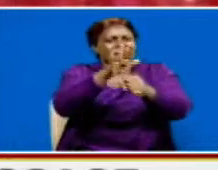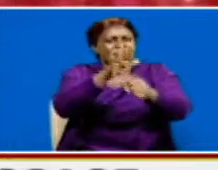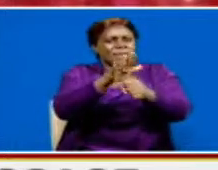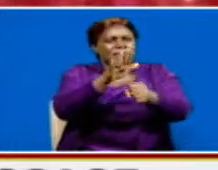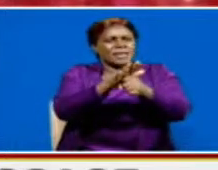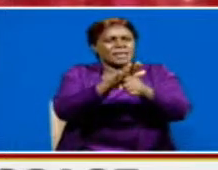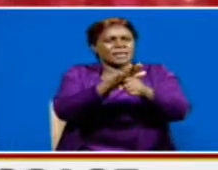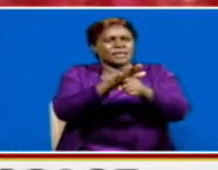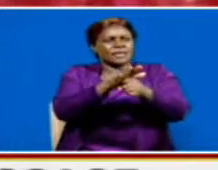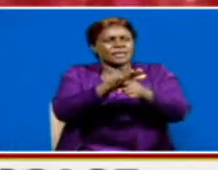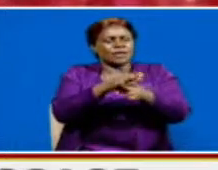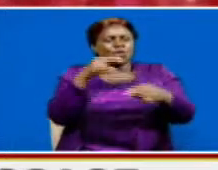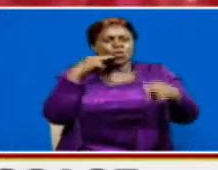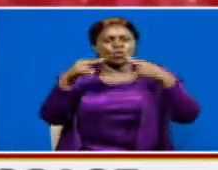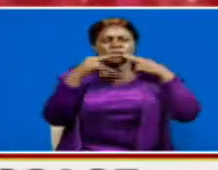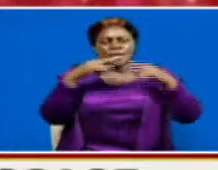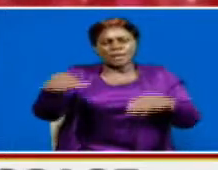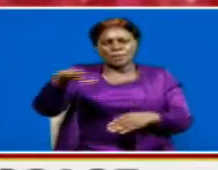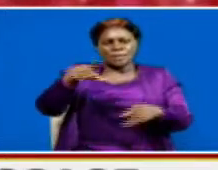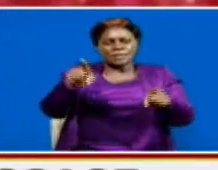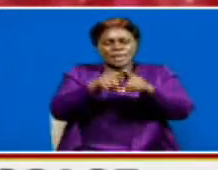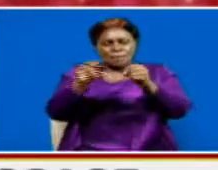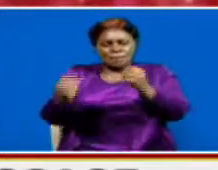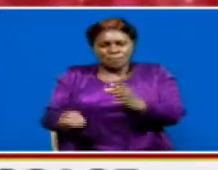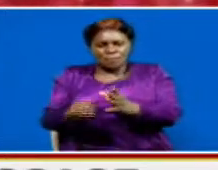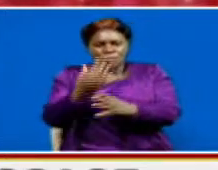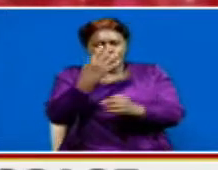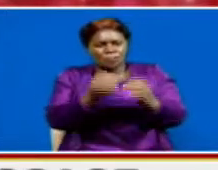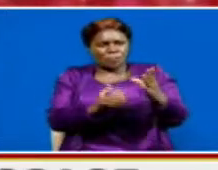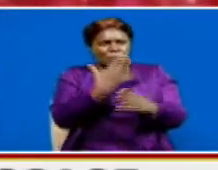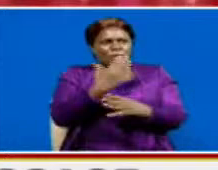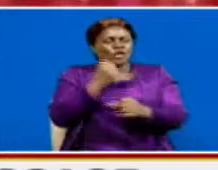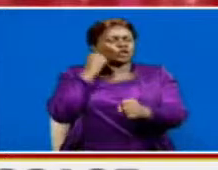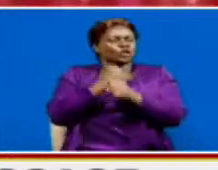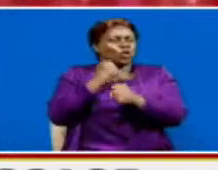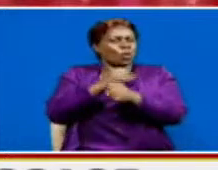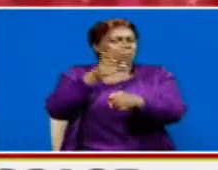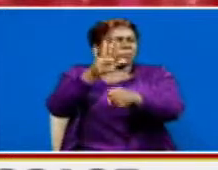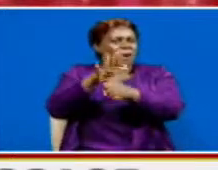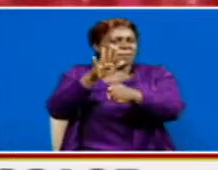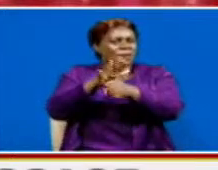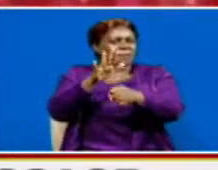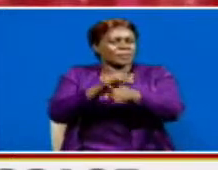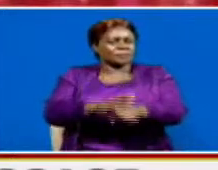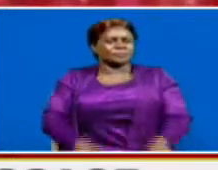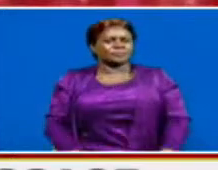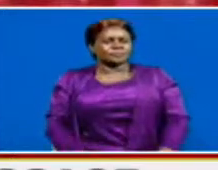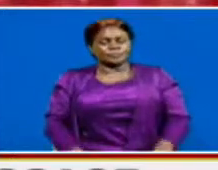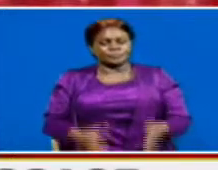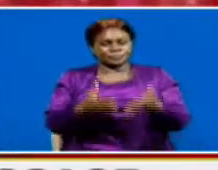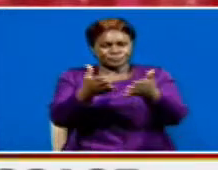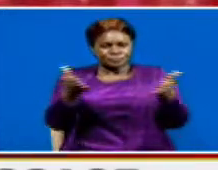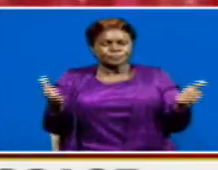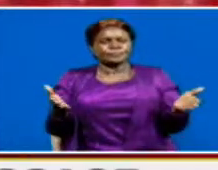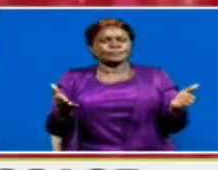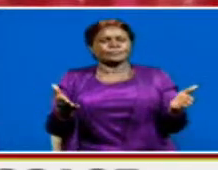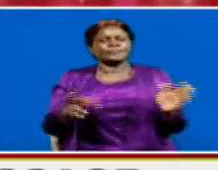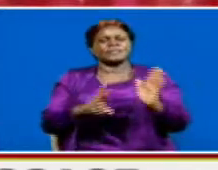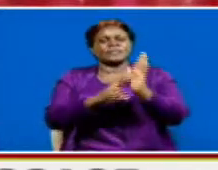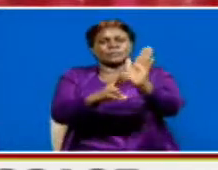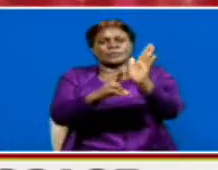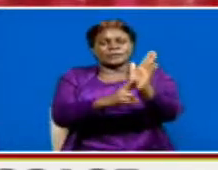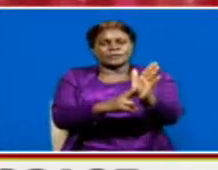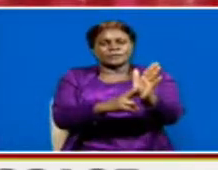of hospitality facilities, and create millions of jobs. This